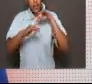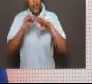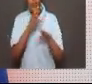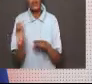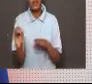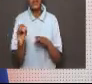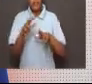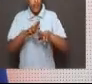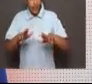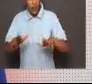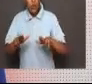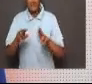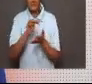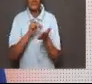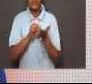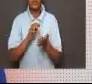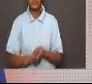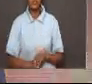and stable molecule.